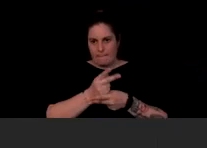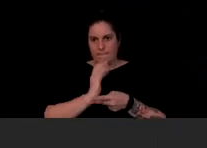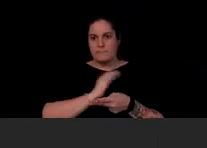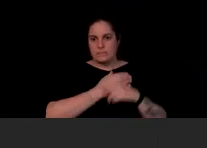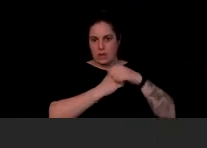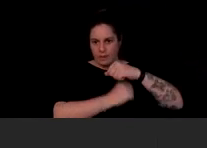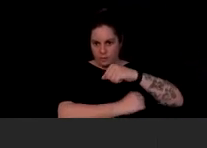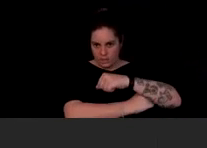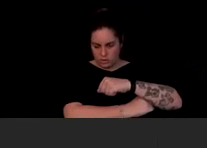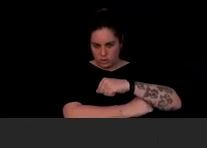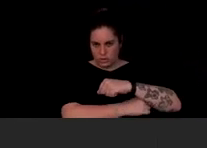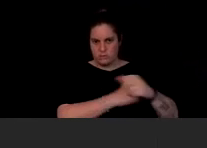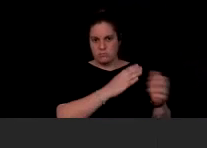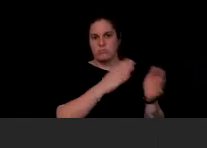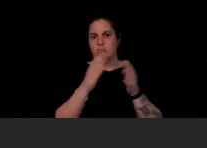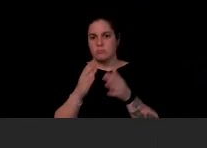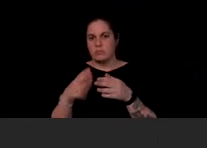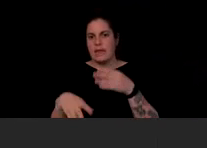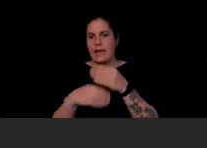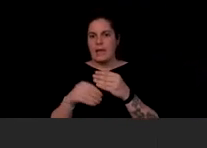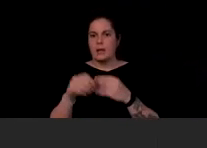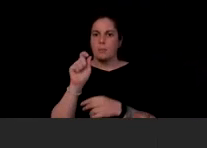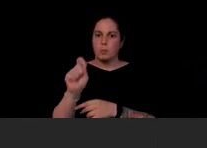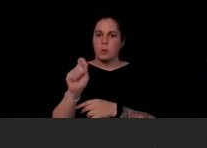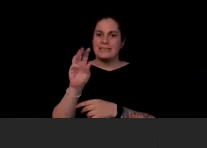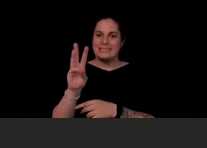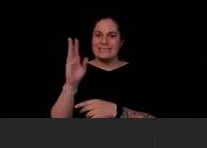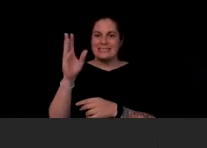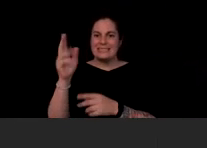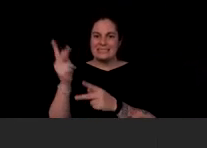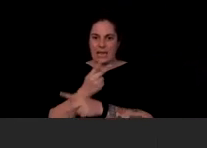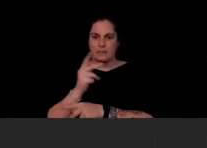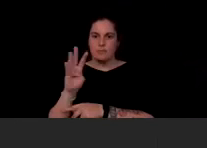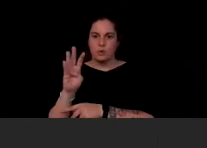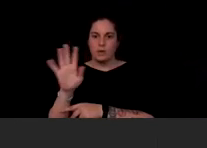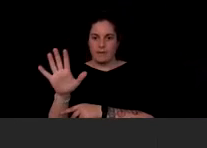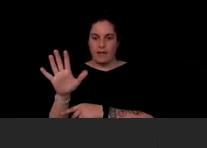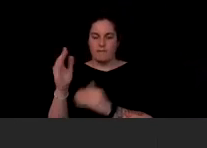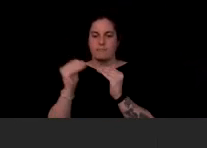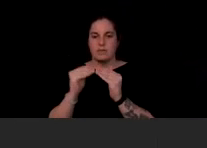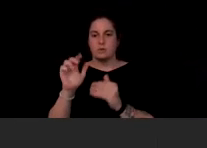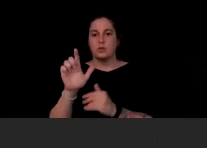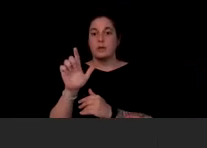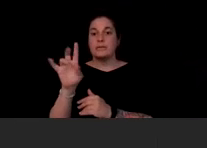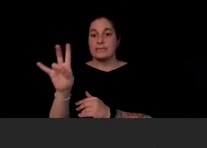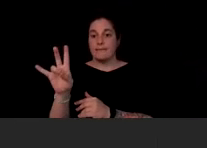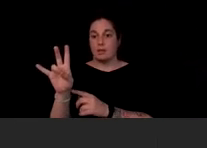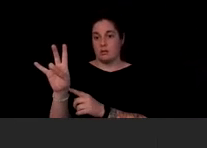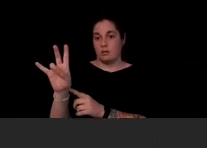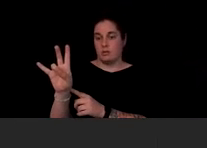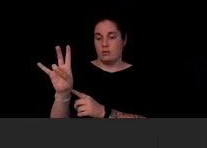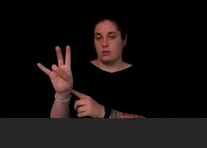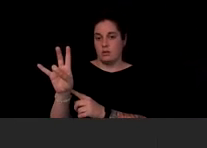add to it 0.6 times 45. That gives me 27. And notice there that the